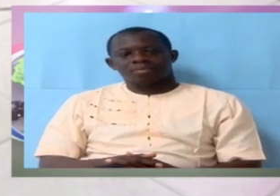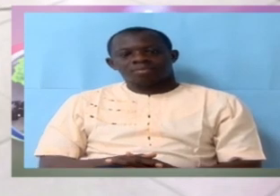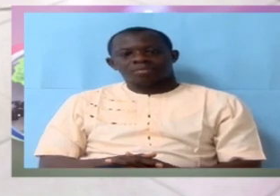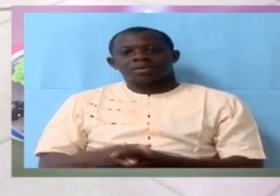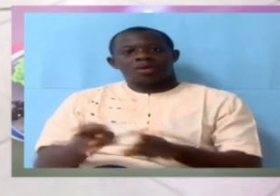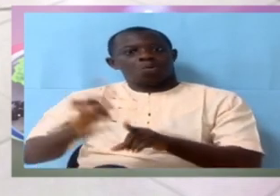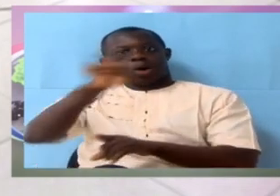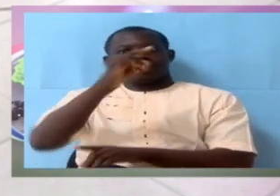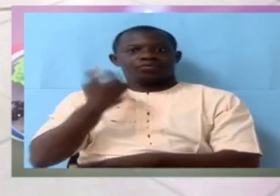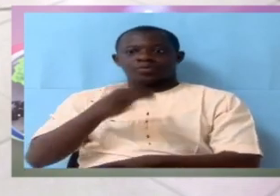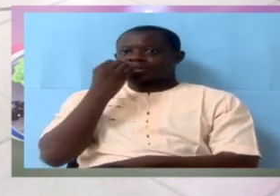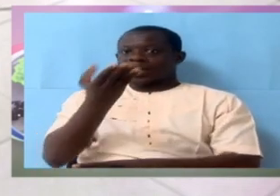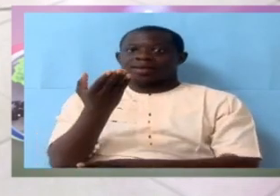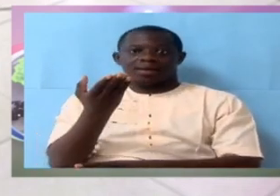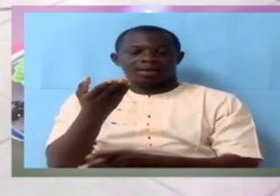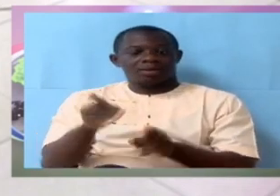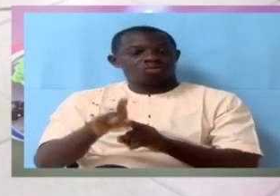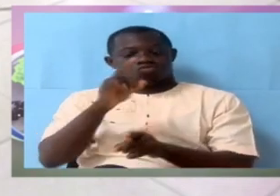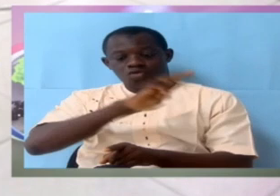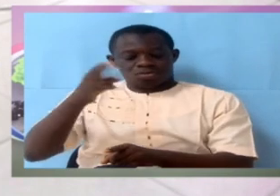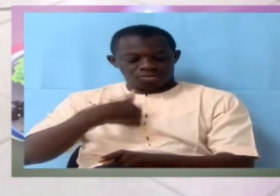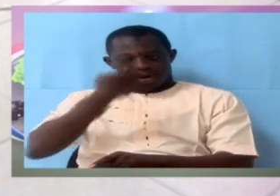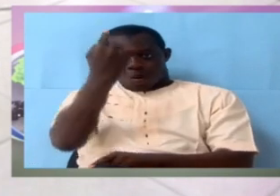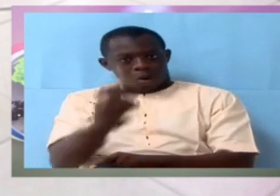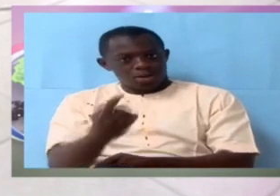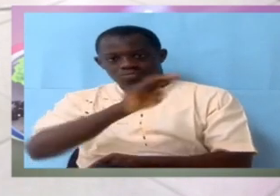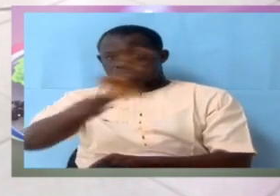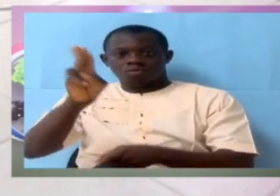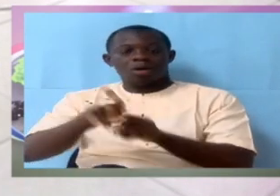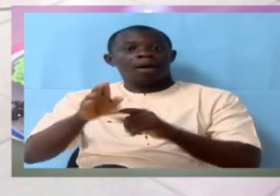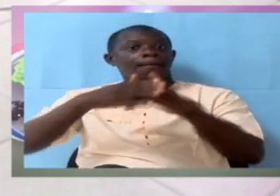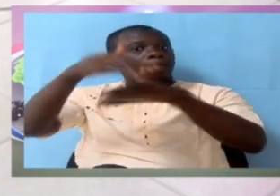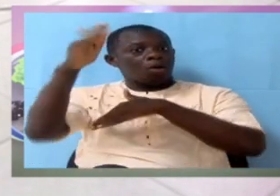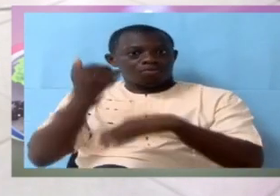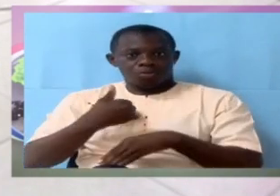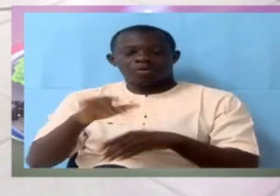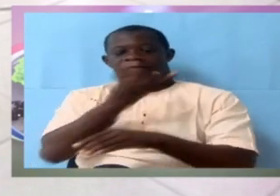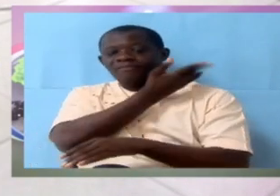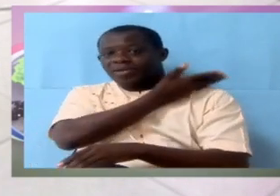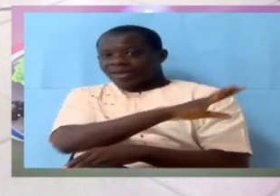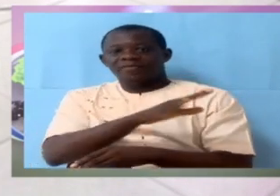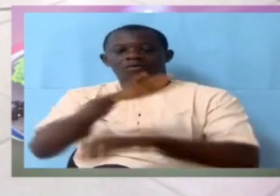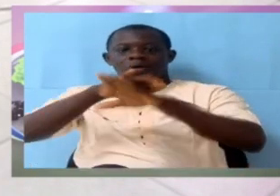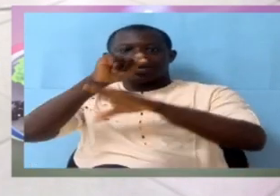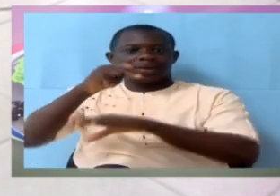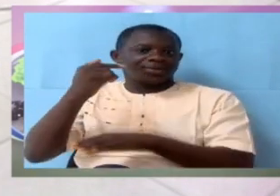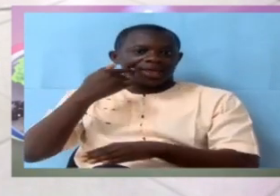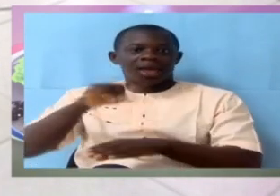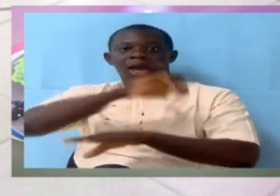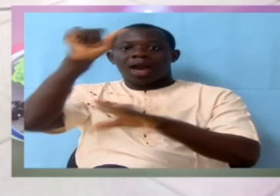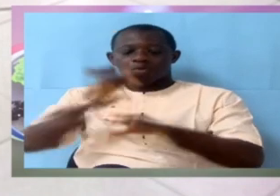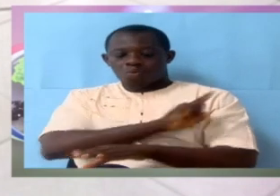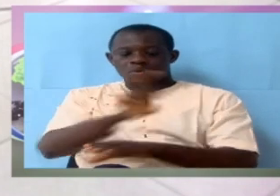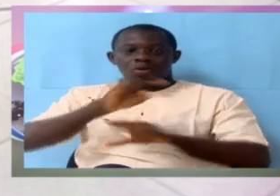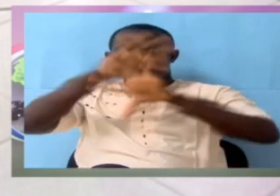That's what they told us. In fact, I was not alone. A lot of us were discharged on that day, and we were all told that we were